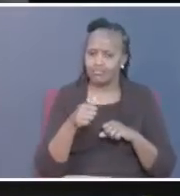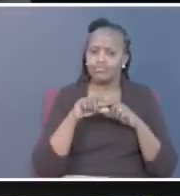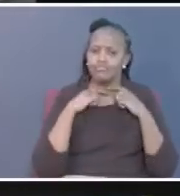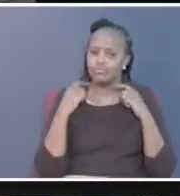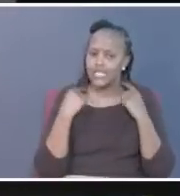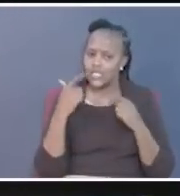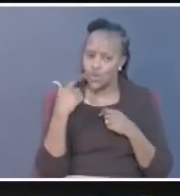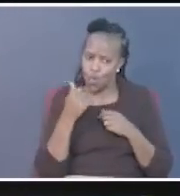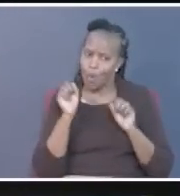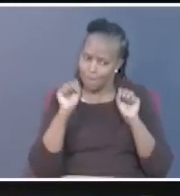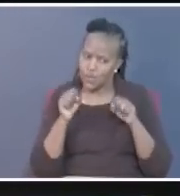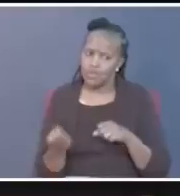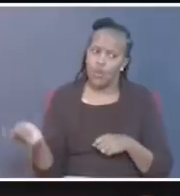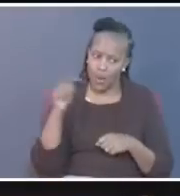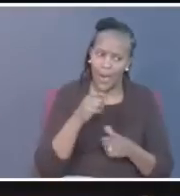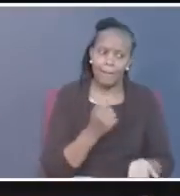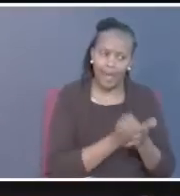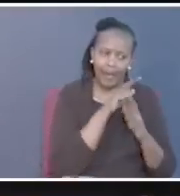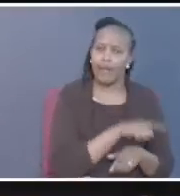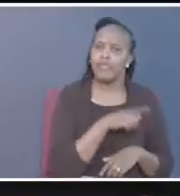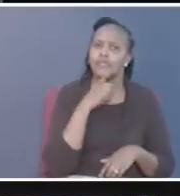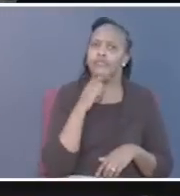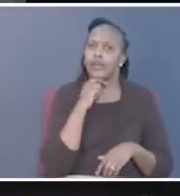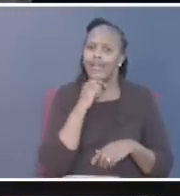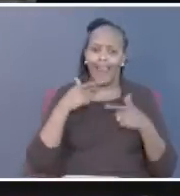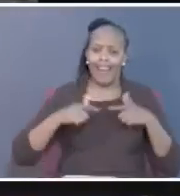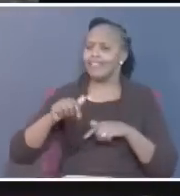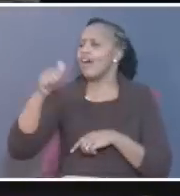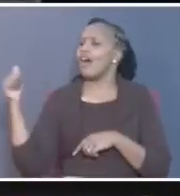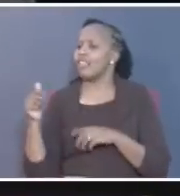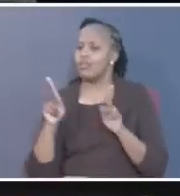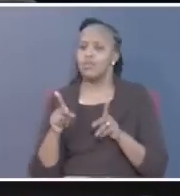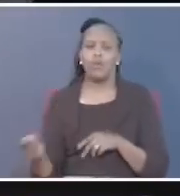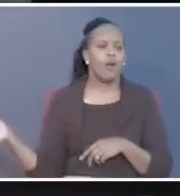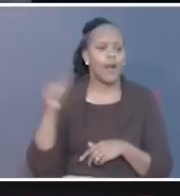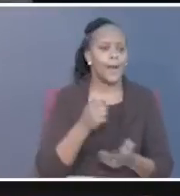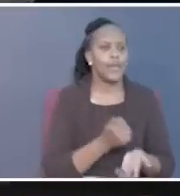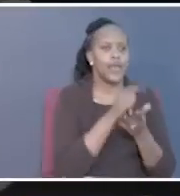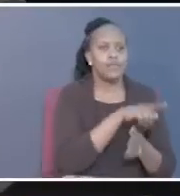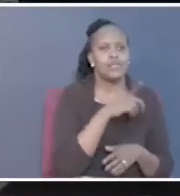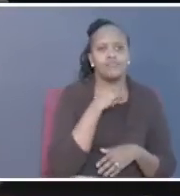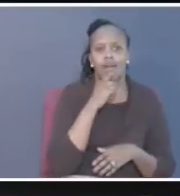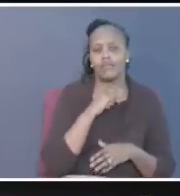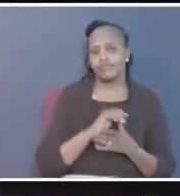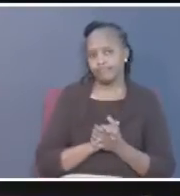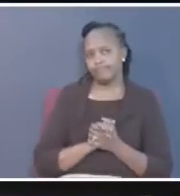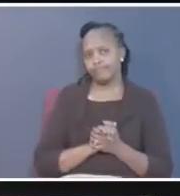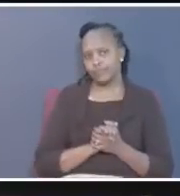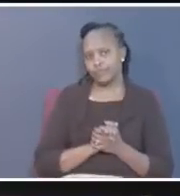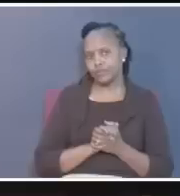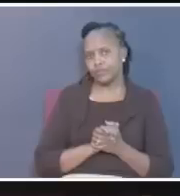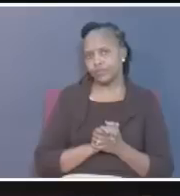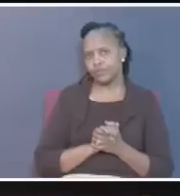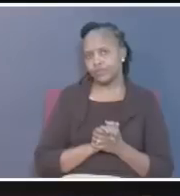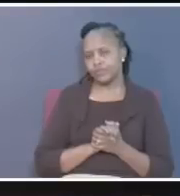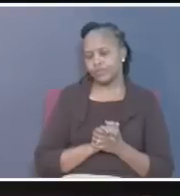him. And so this priest may have thought, let those other guys who are coming help him. And so he moved aside and